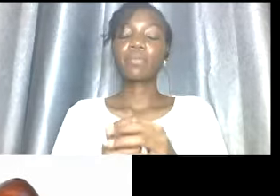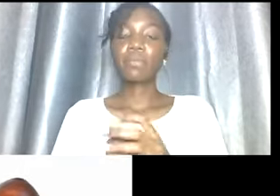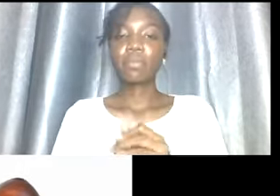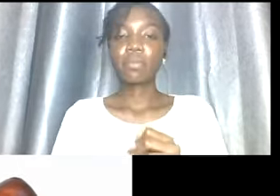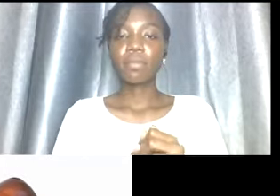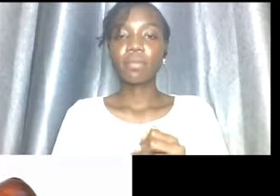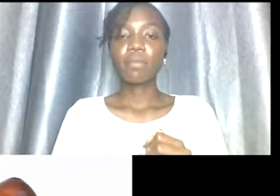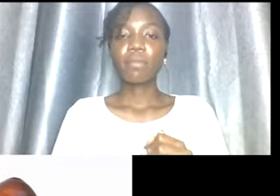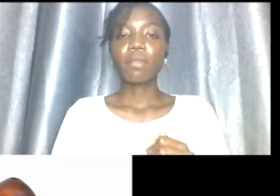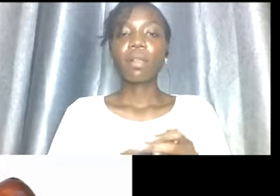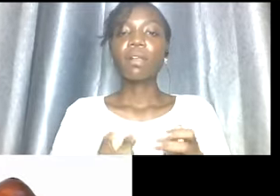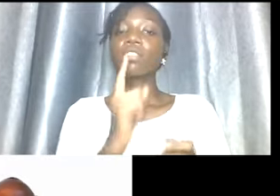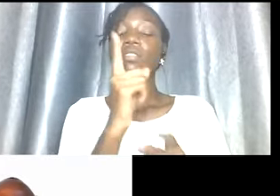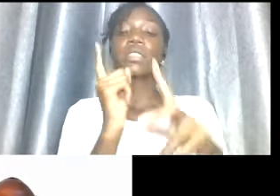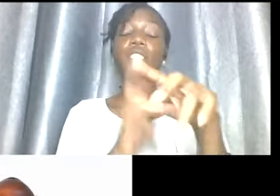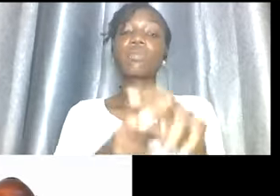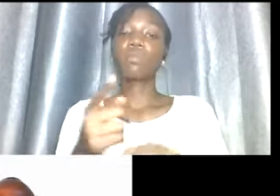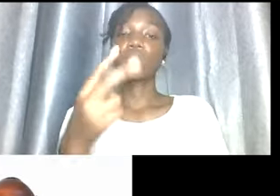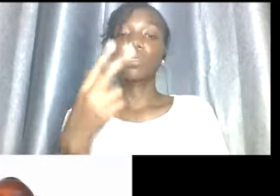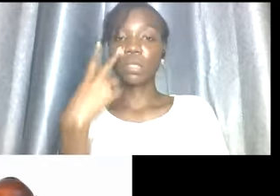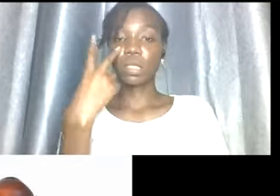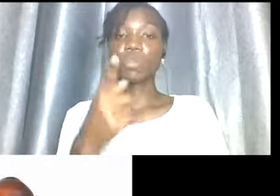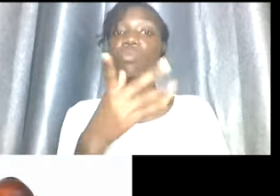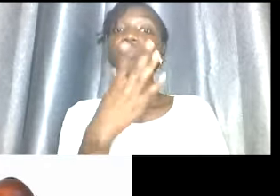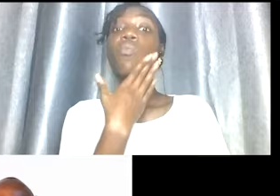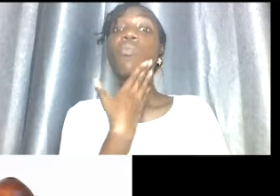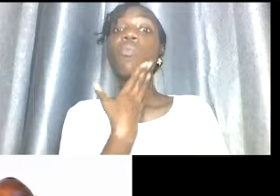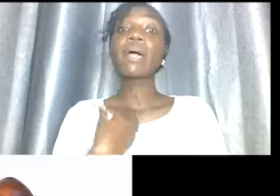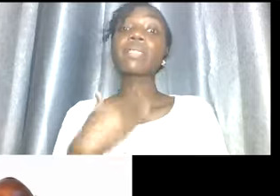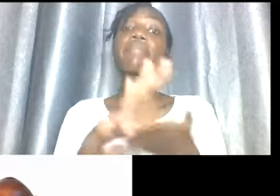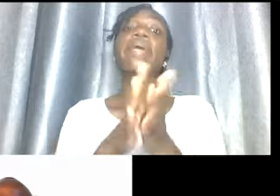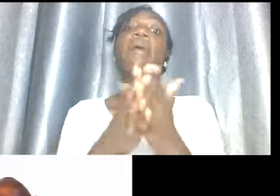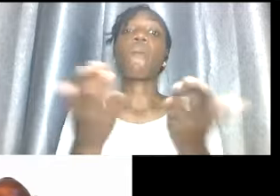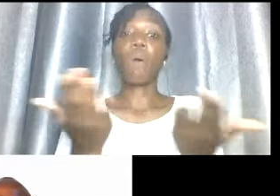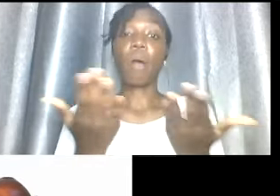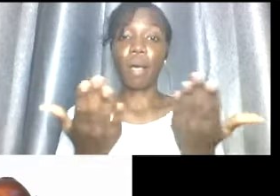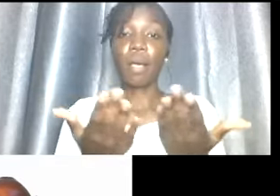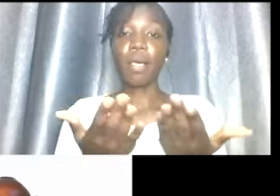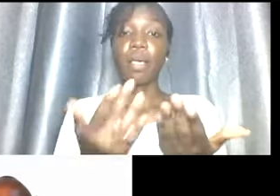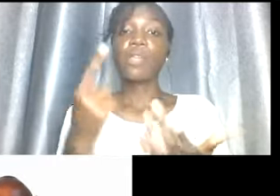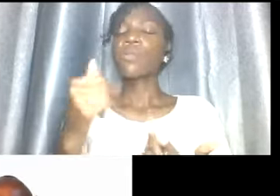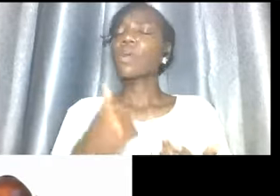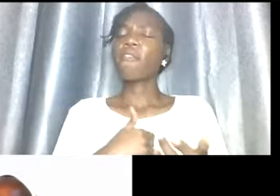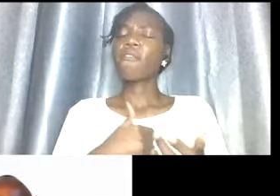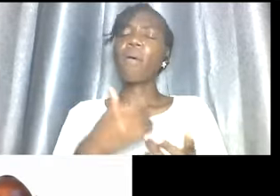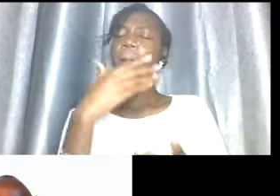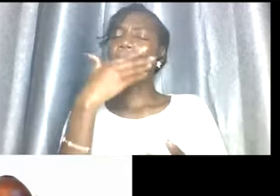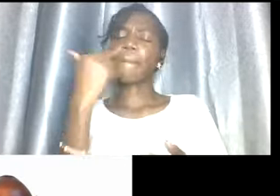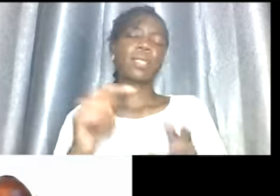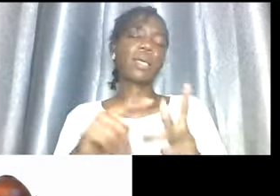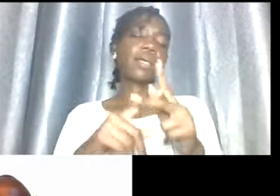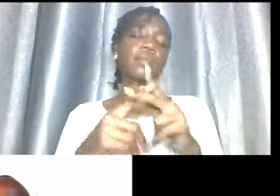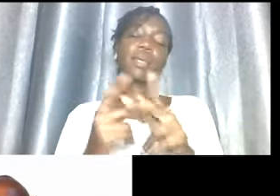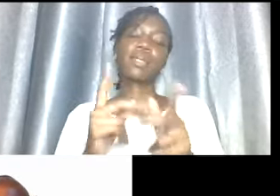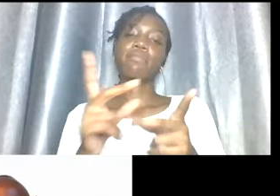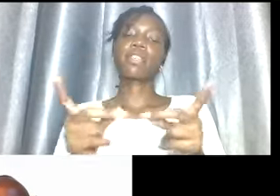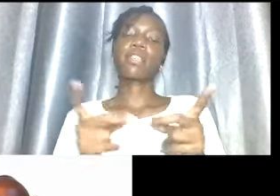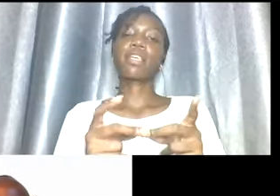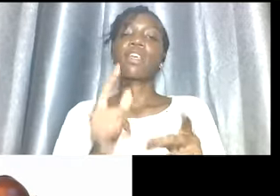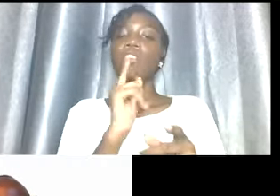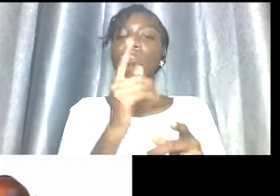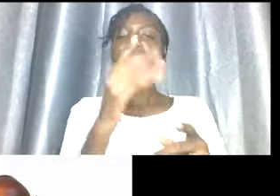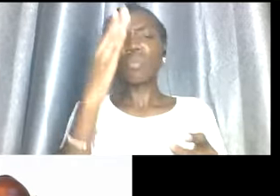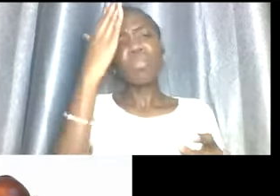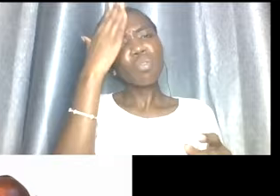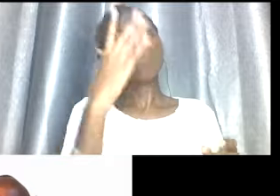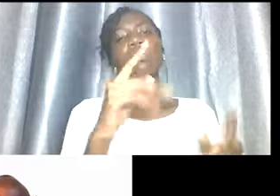can see where you want to be, you have a better starting point. So you know where to start